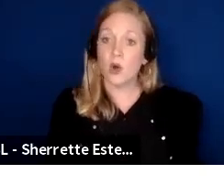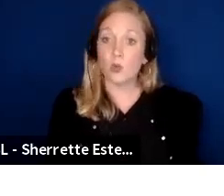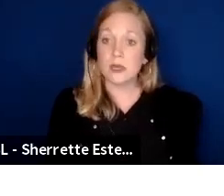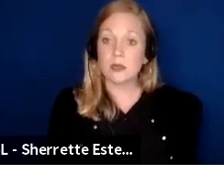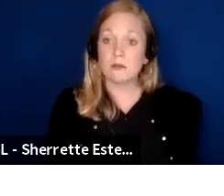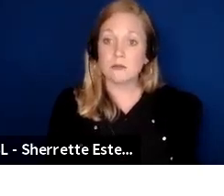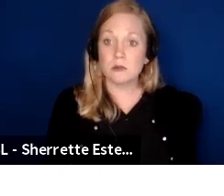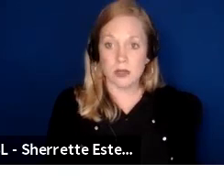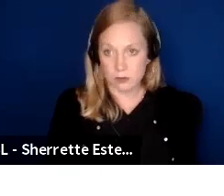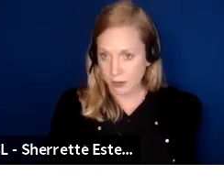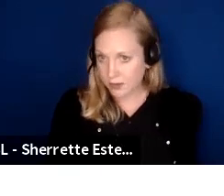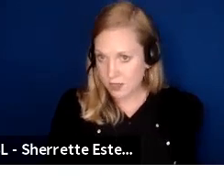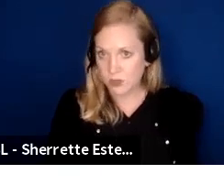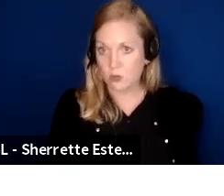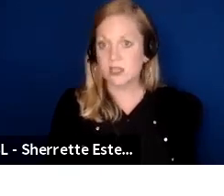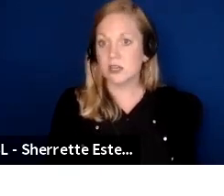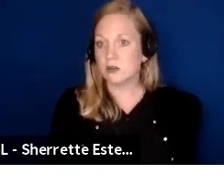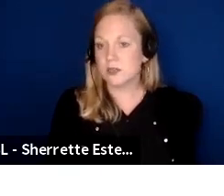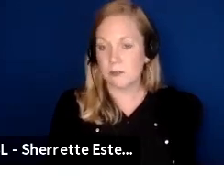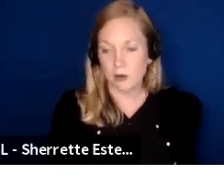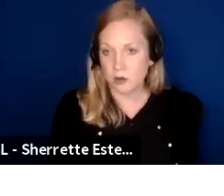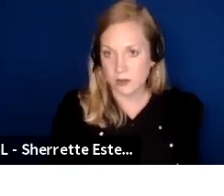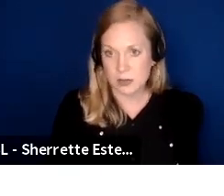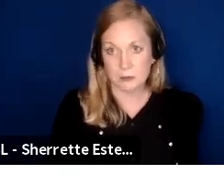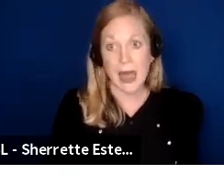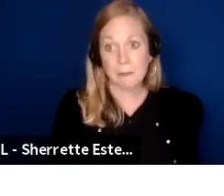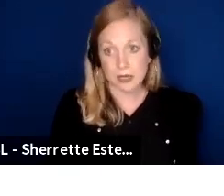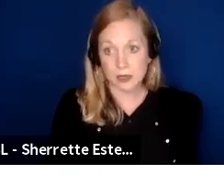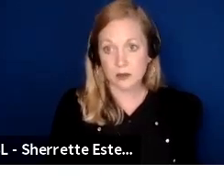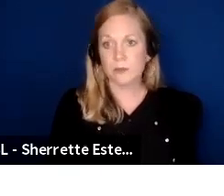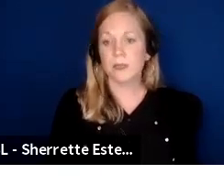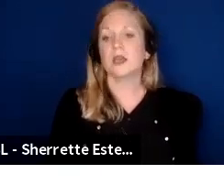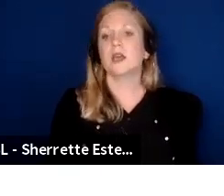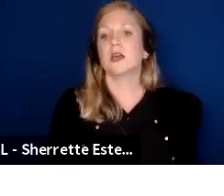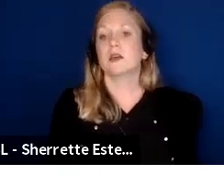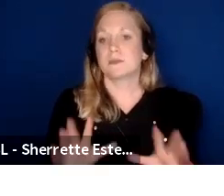So we, like I said, we don't hear some background noise that might be happening.